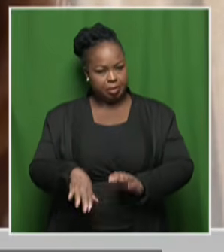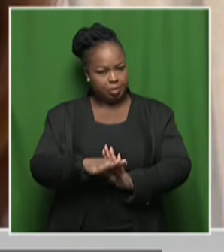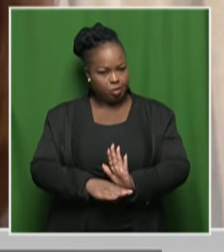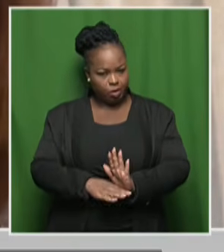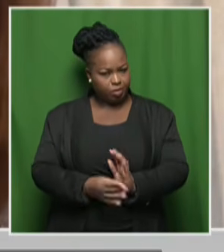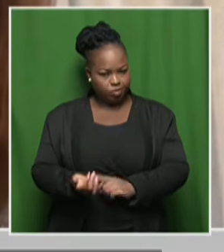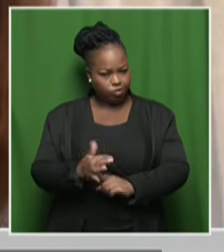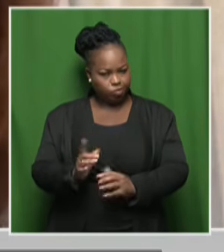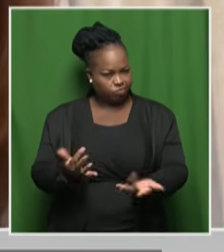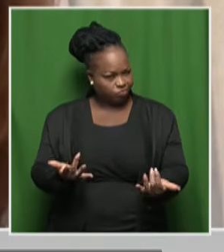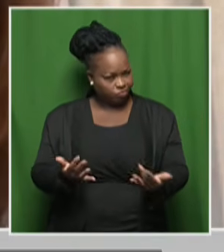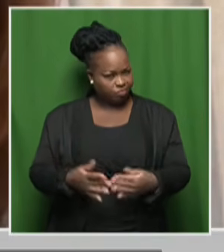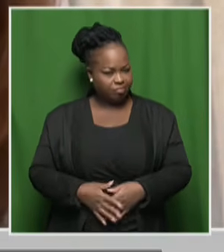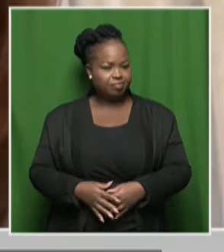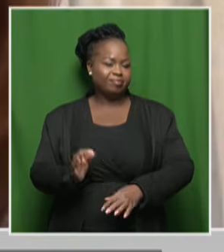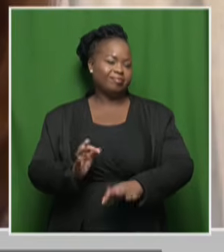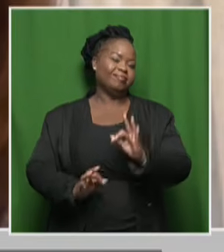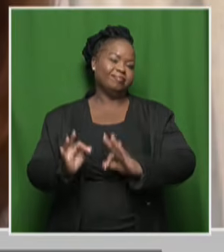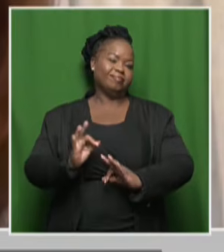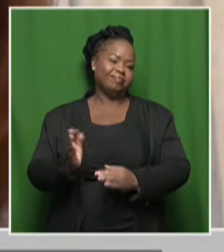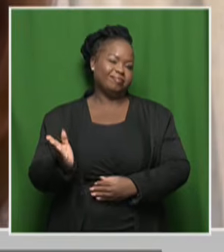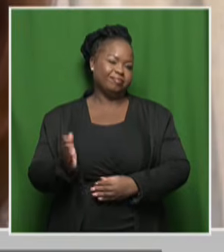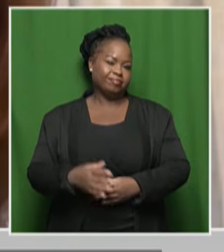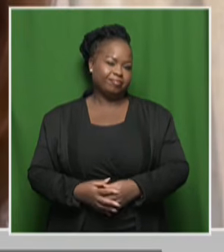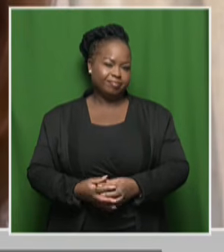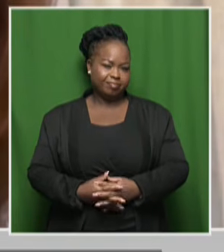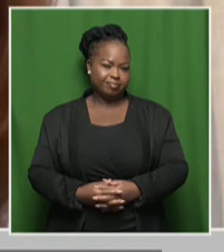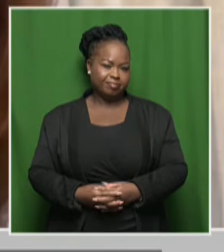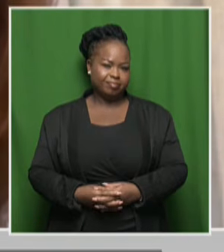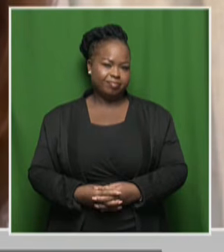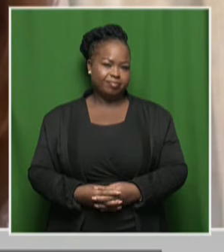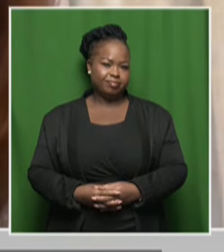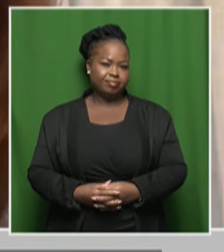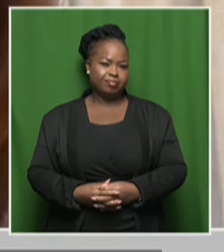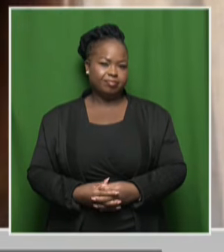program highlights are. Take us through that journey and elaborate further.